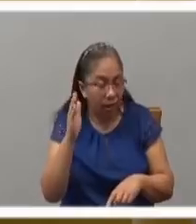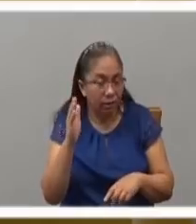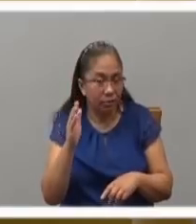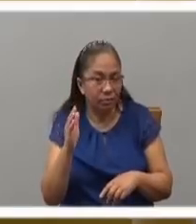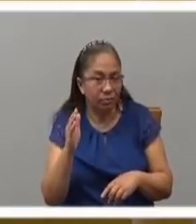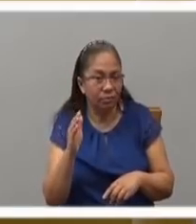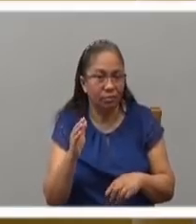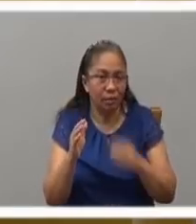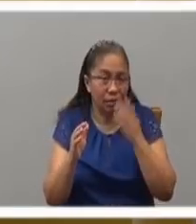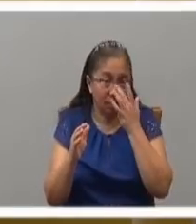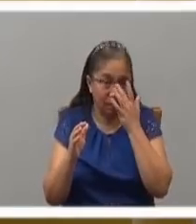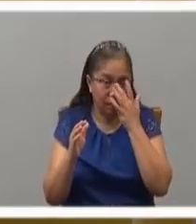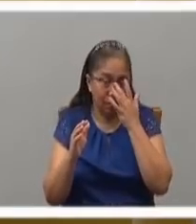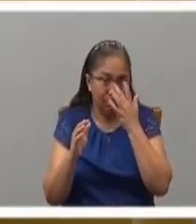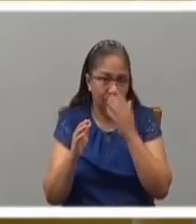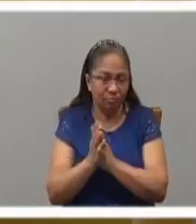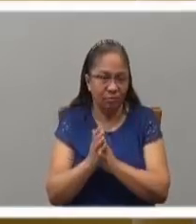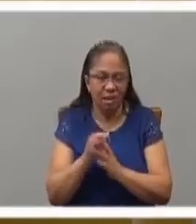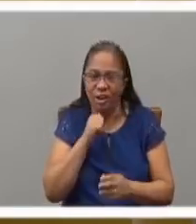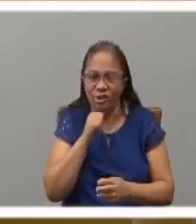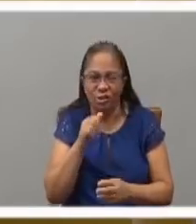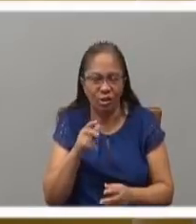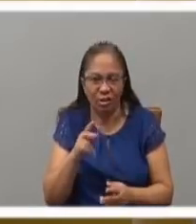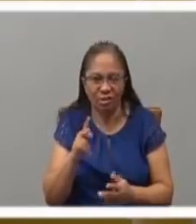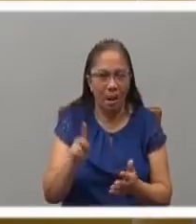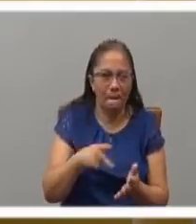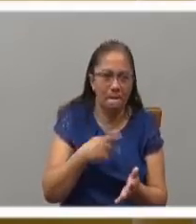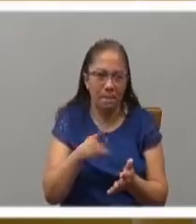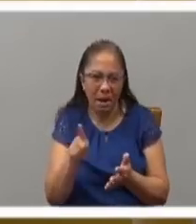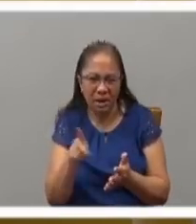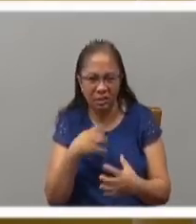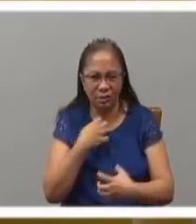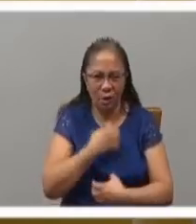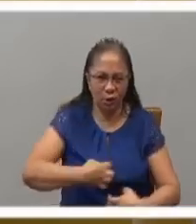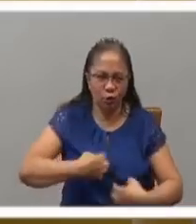is a constant Zessa party or carnival fete.